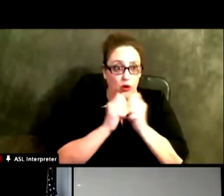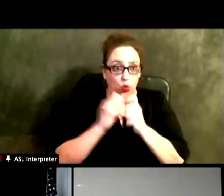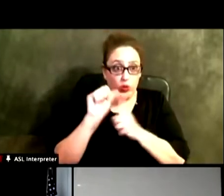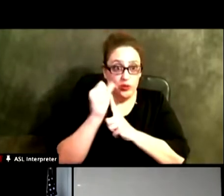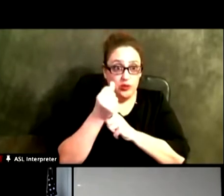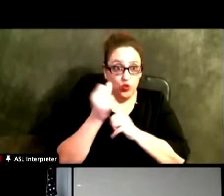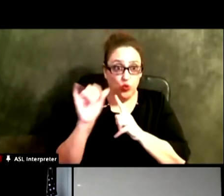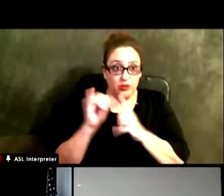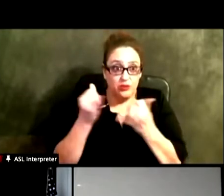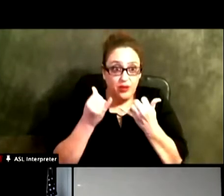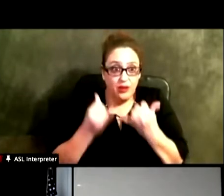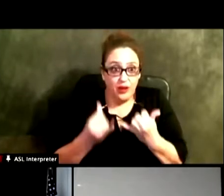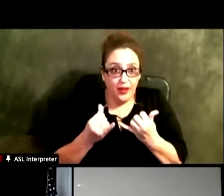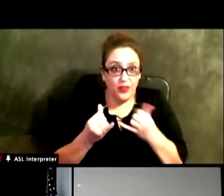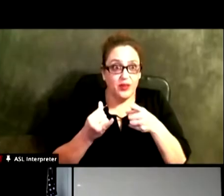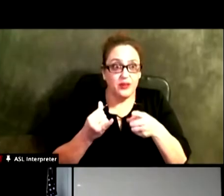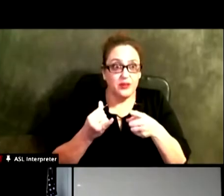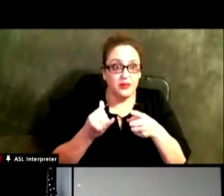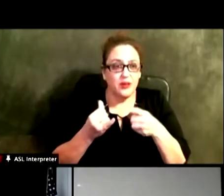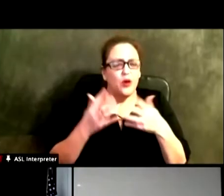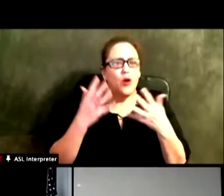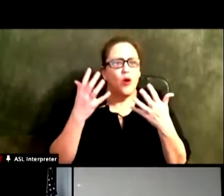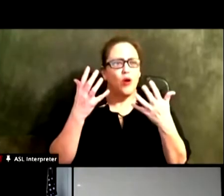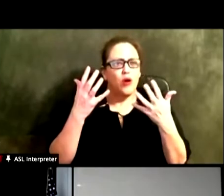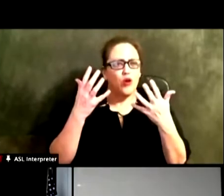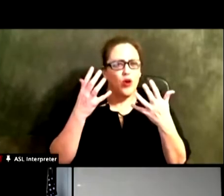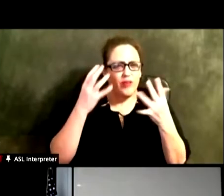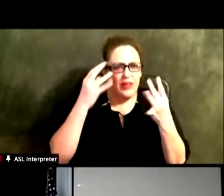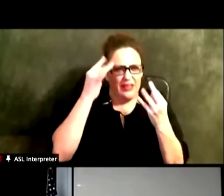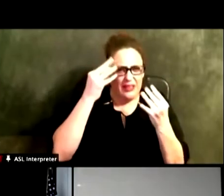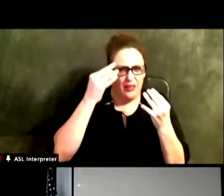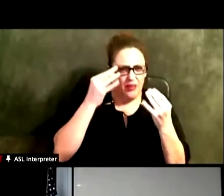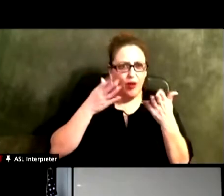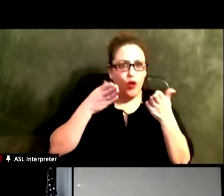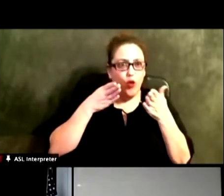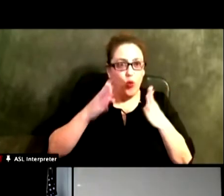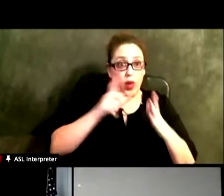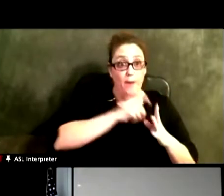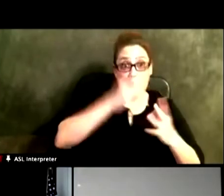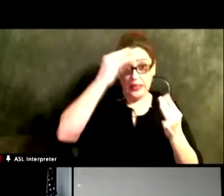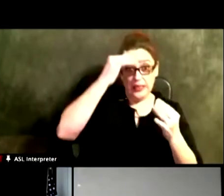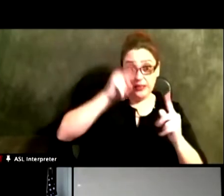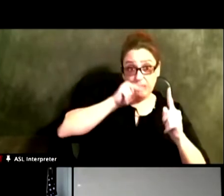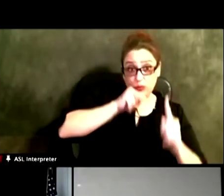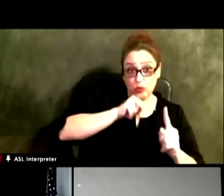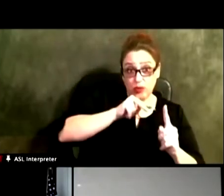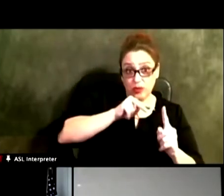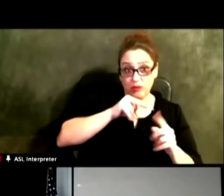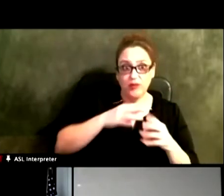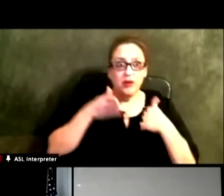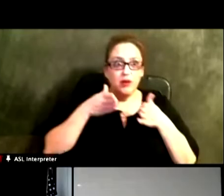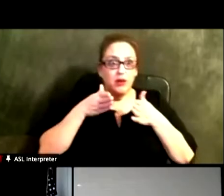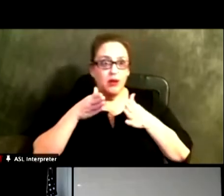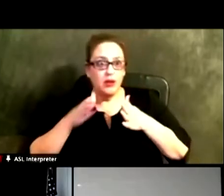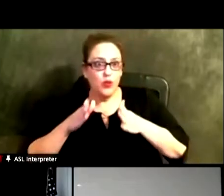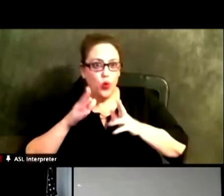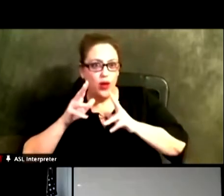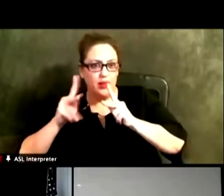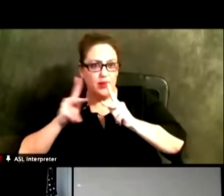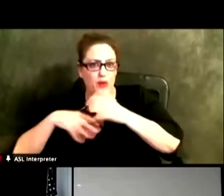that lines of thinking between police and civilians exist in distinctly different realms. There was a specific police interaction posted to